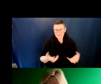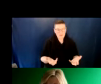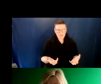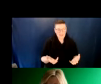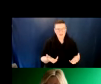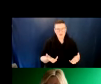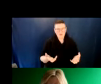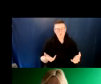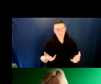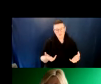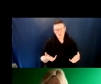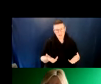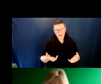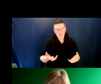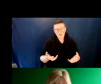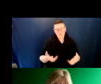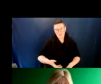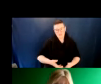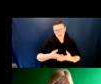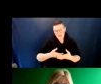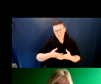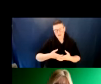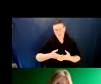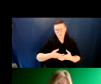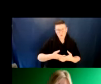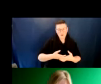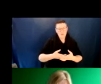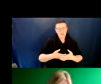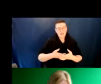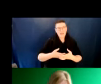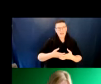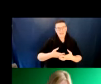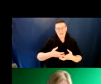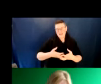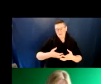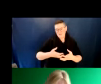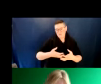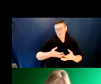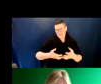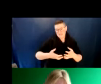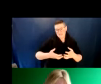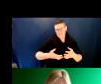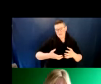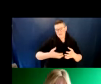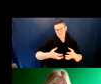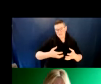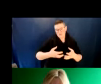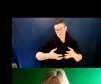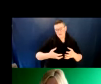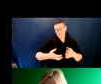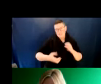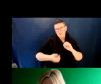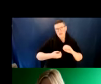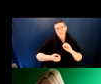It's the same idea, you know, from very young, you know, babies are held and they're kept warm, and that's the sort